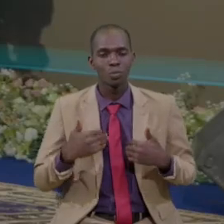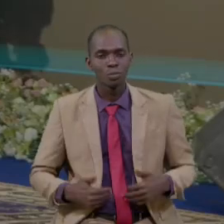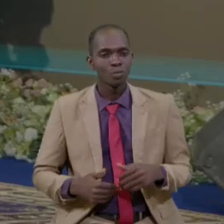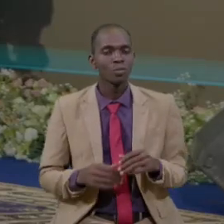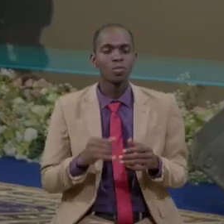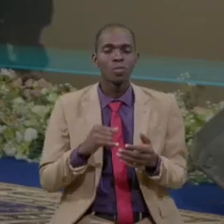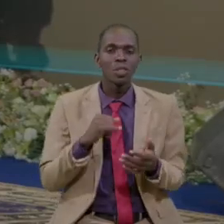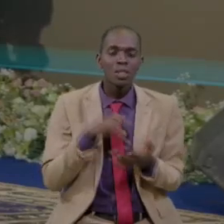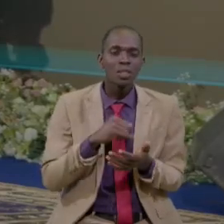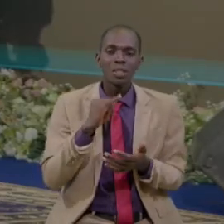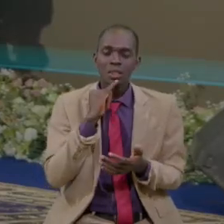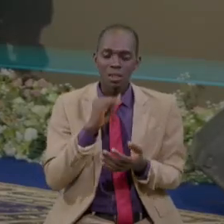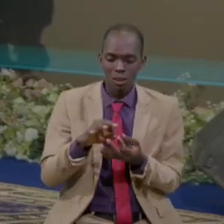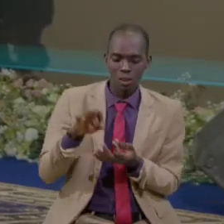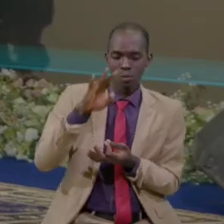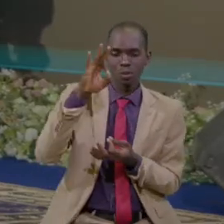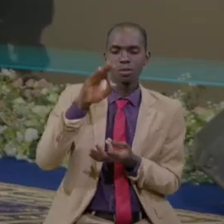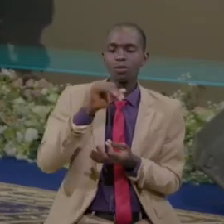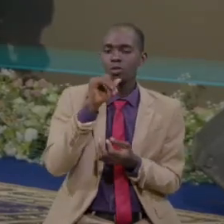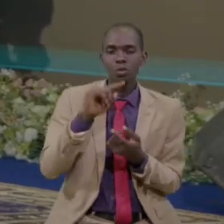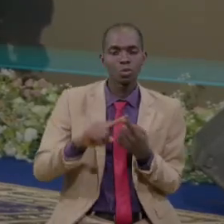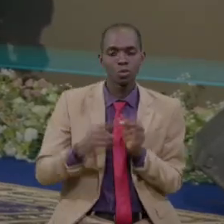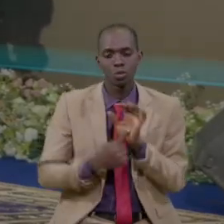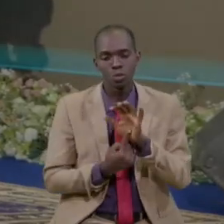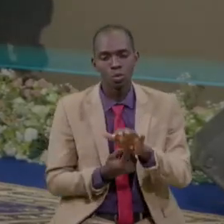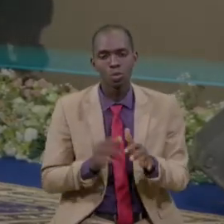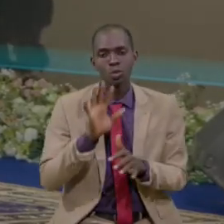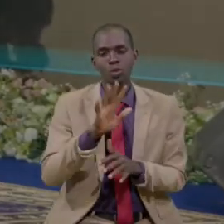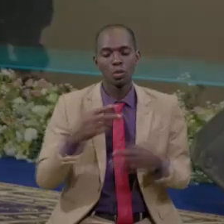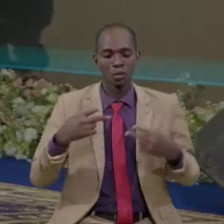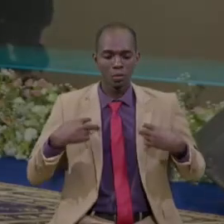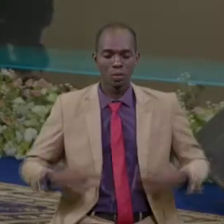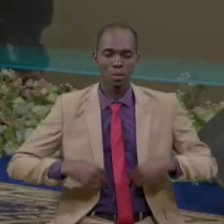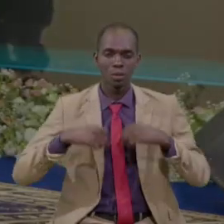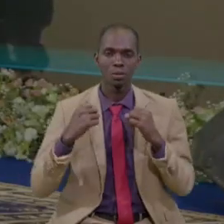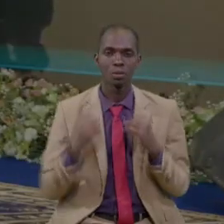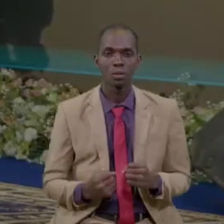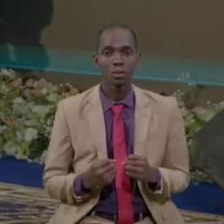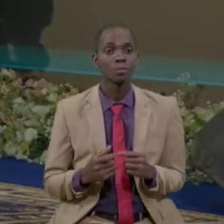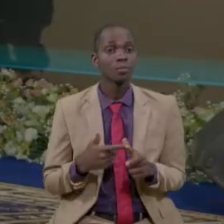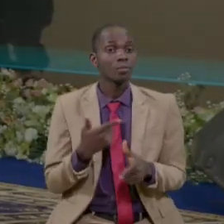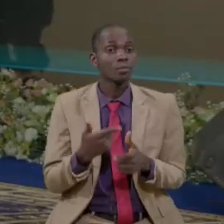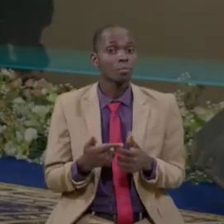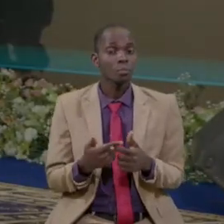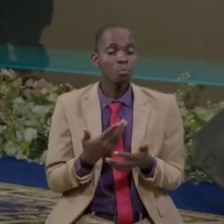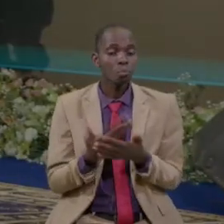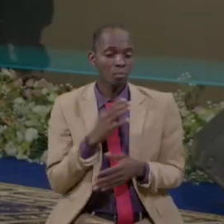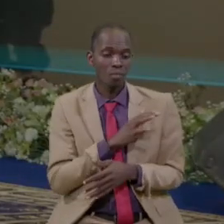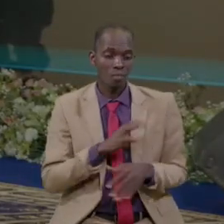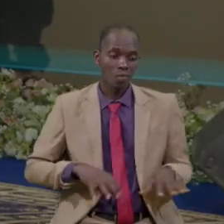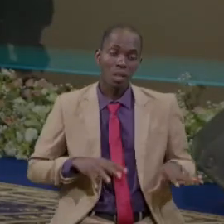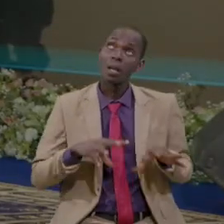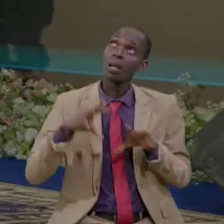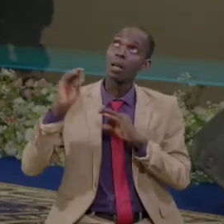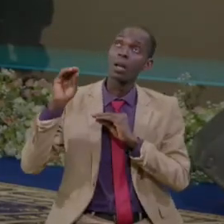demonstrate physical strength. And then, before he left, he told his own disciples, Acts